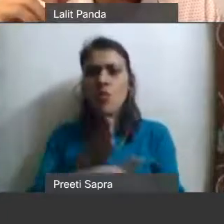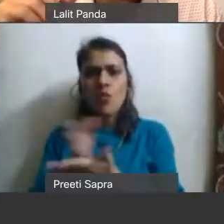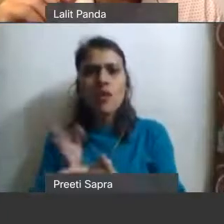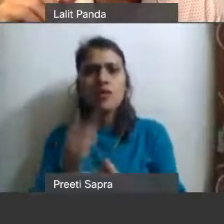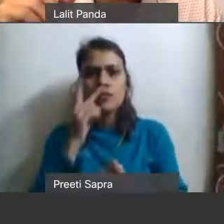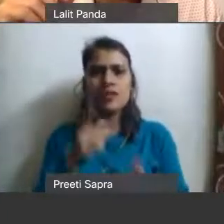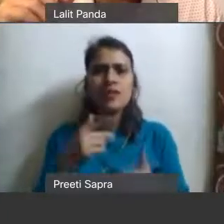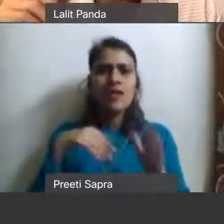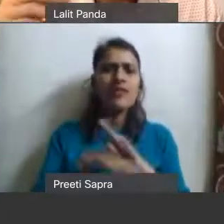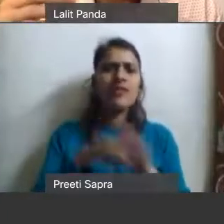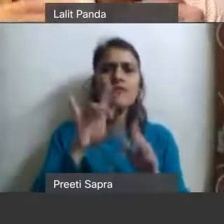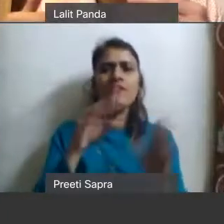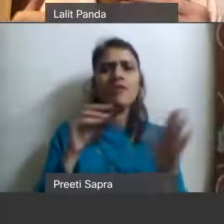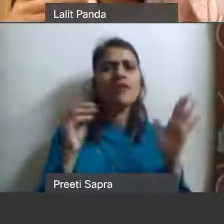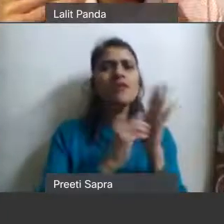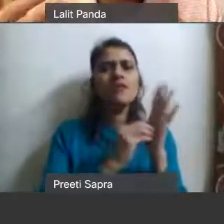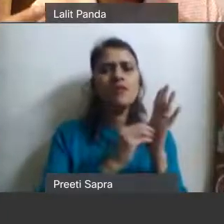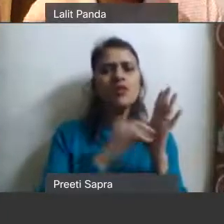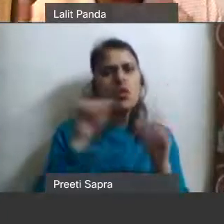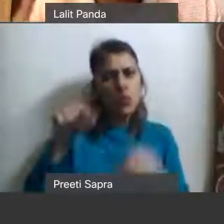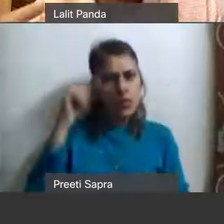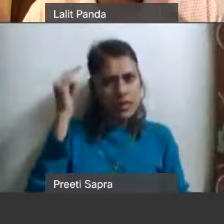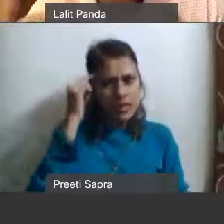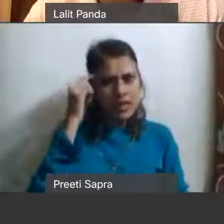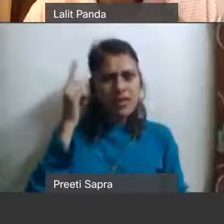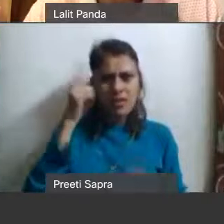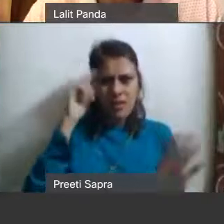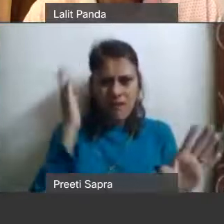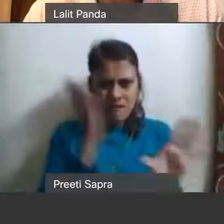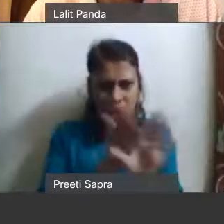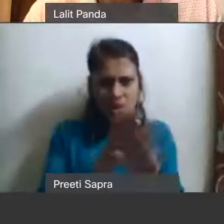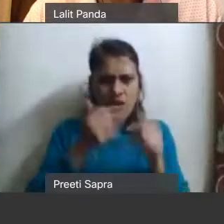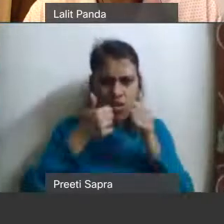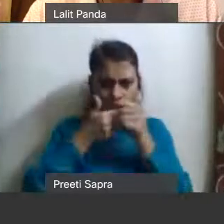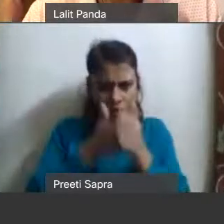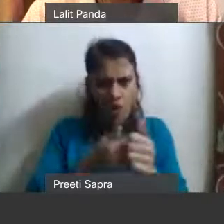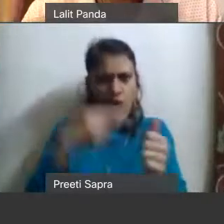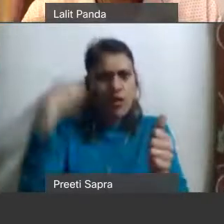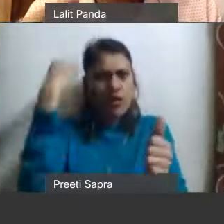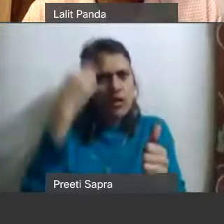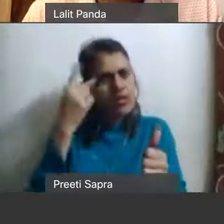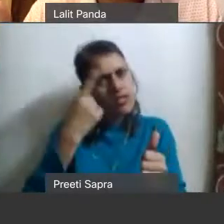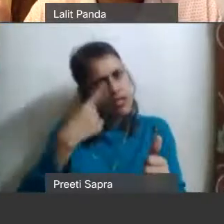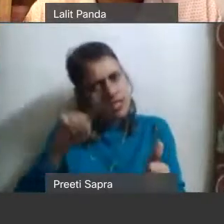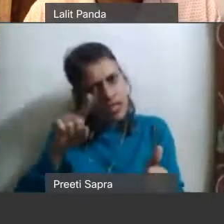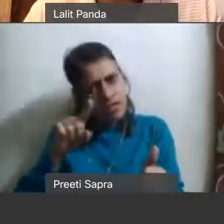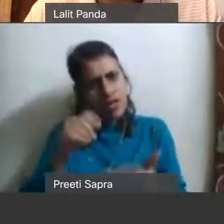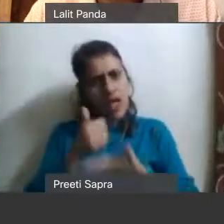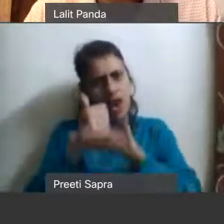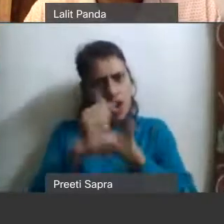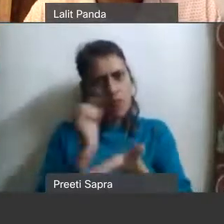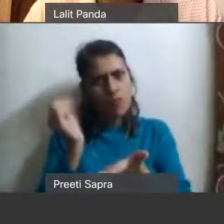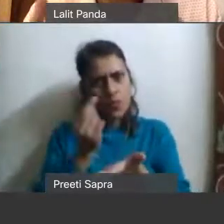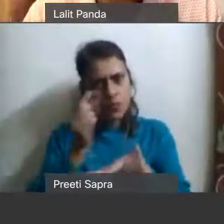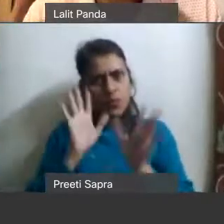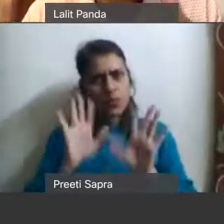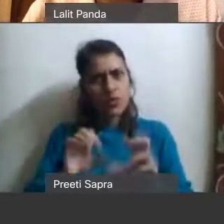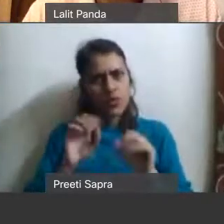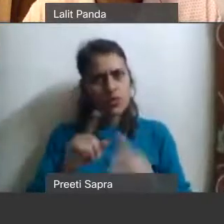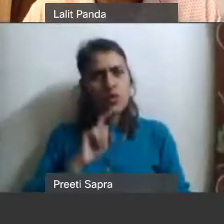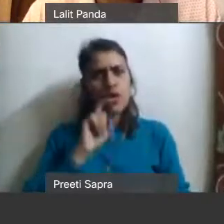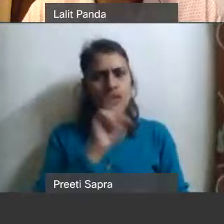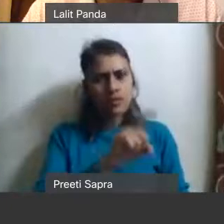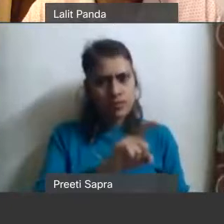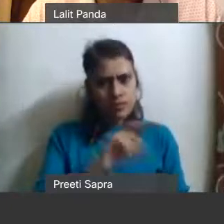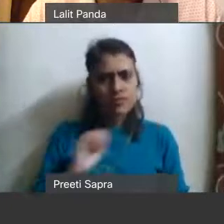Article 15 grounds. Do you think that a stereotyping related ground is perhaps helpful when it comes to this to